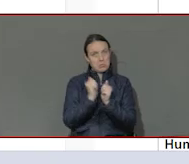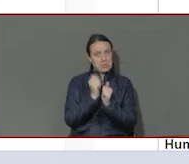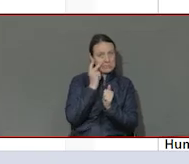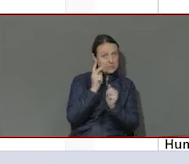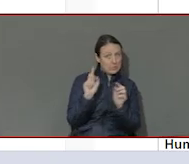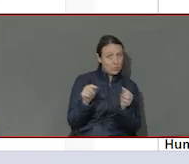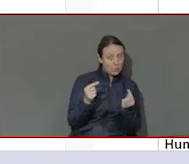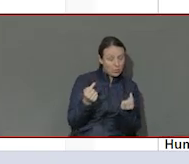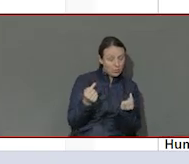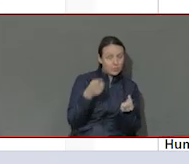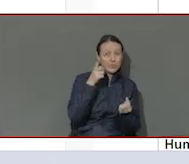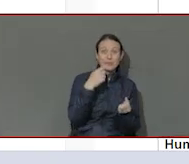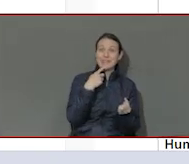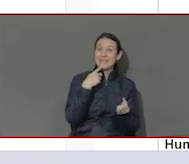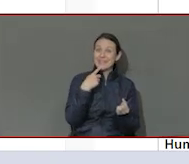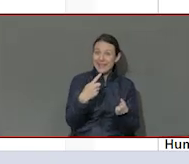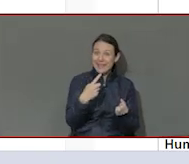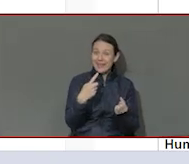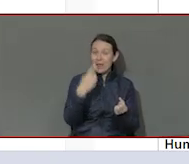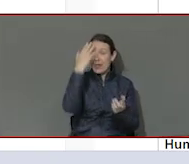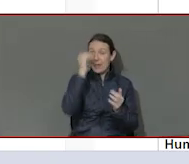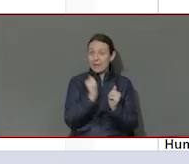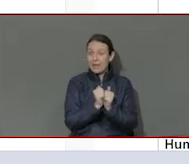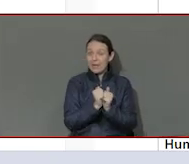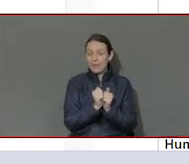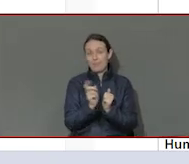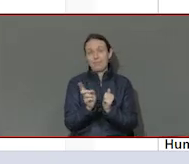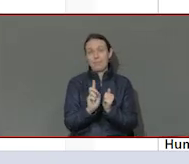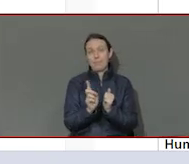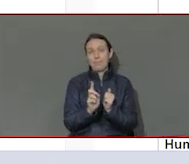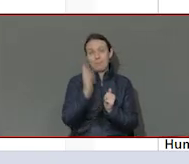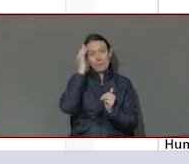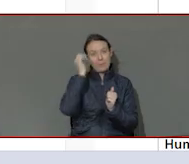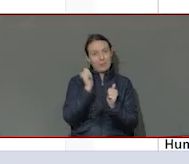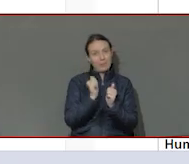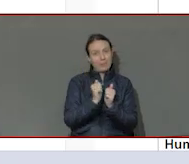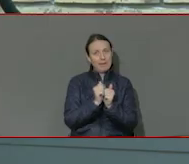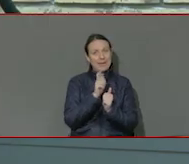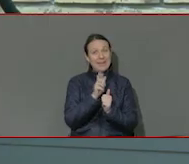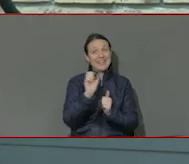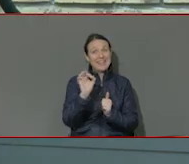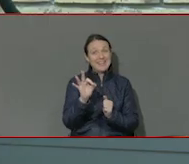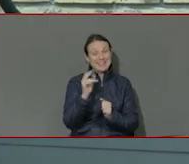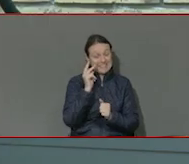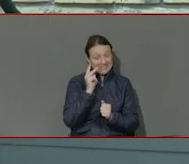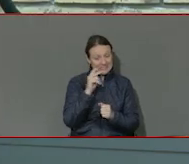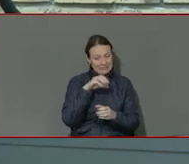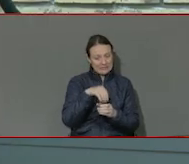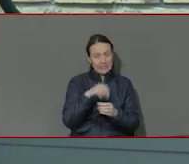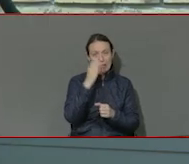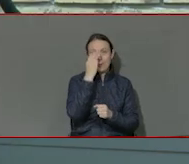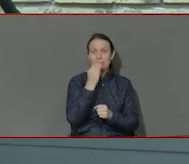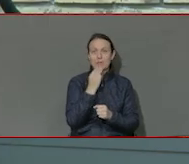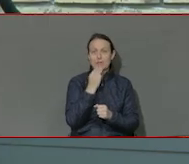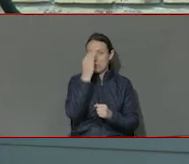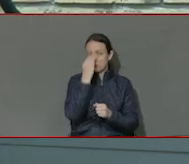you cannot mention it. You only mention the brain if it is visible. If you don't see the brain, you